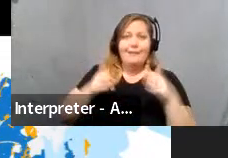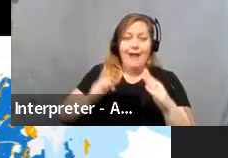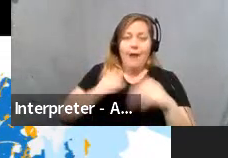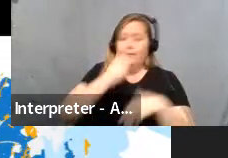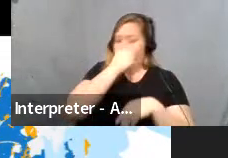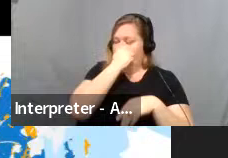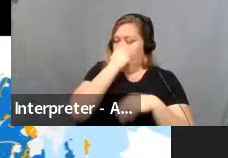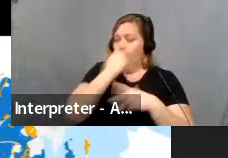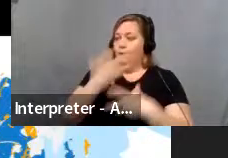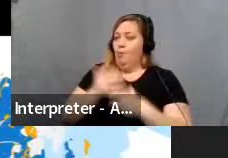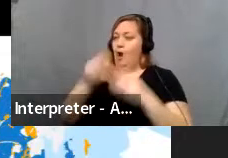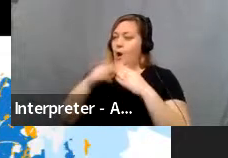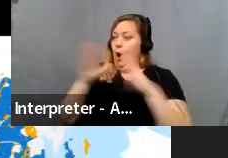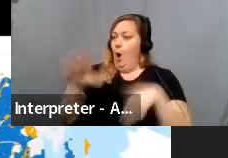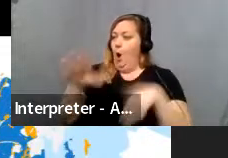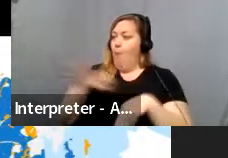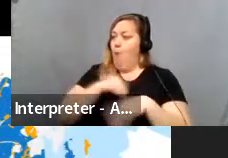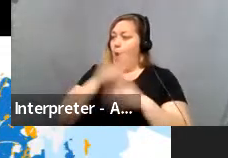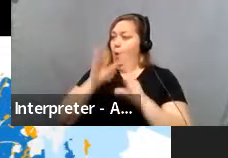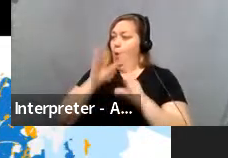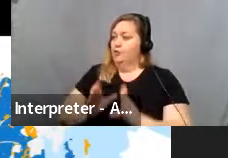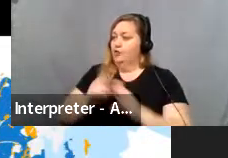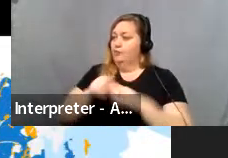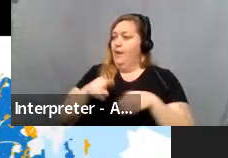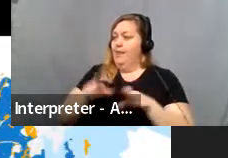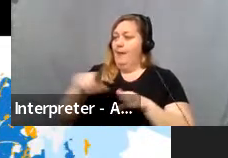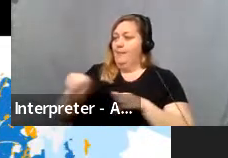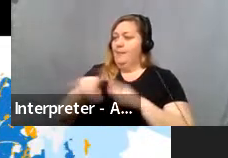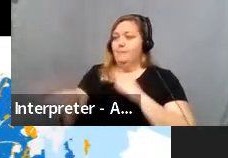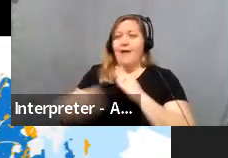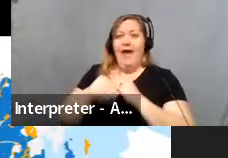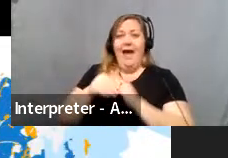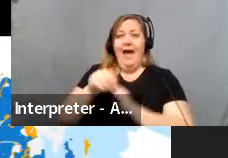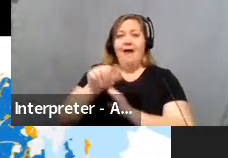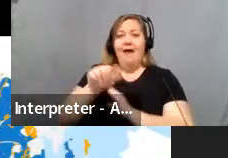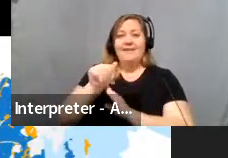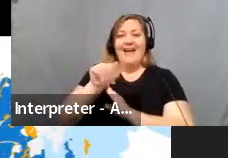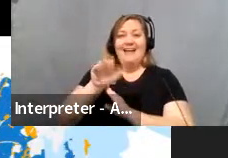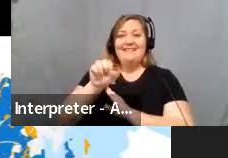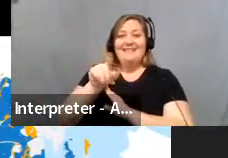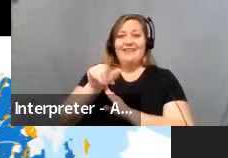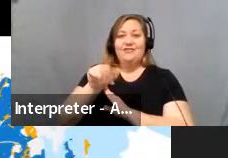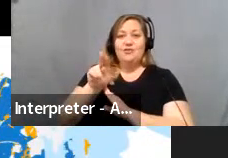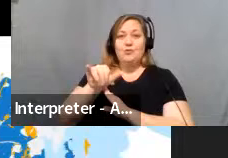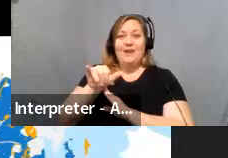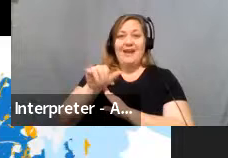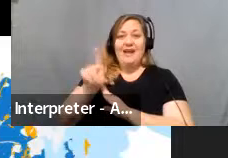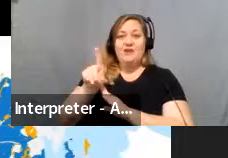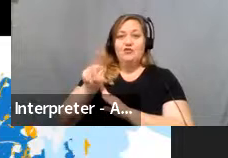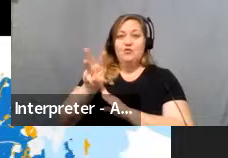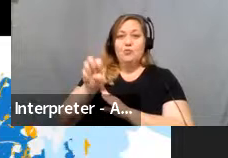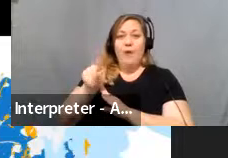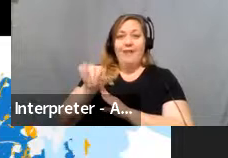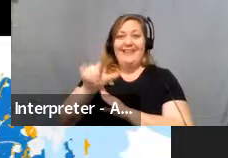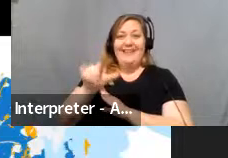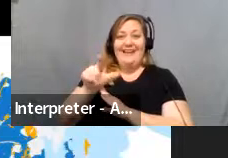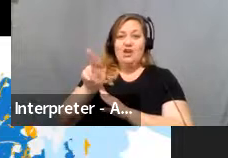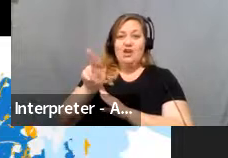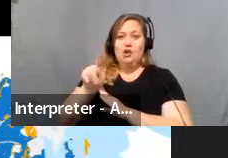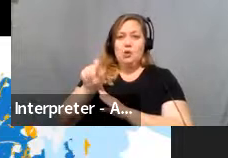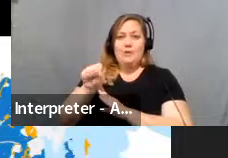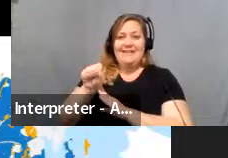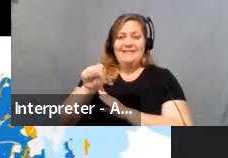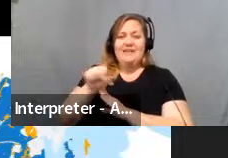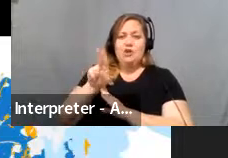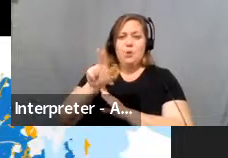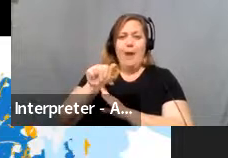aim to help homeowners in our low-density neighborhoods by allowing them to add accessory dwelling units, or ADUs, to their homes, and providing small buildings with